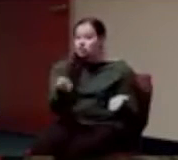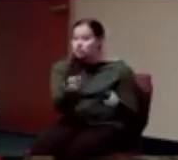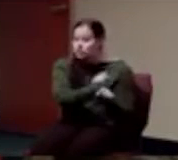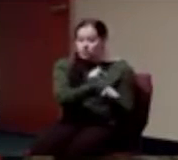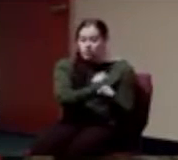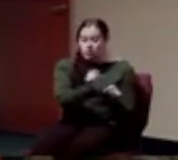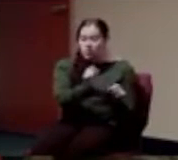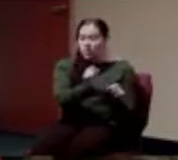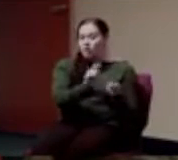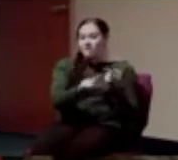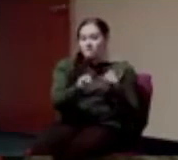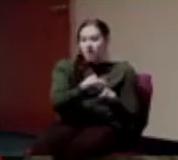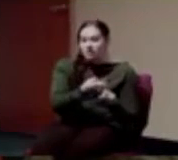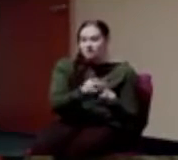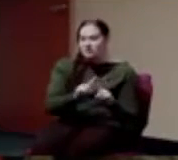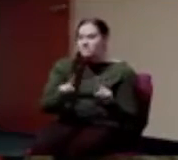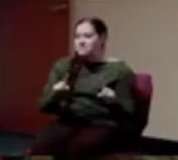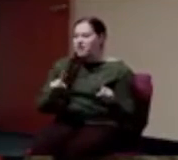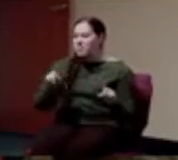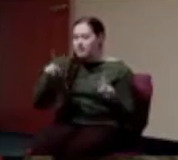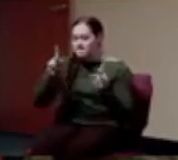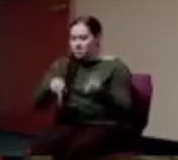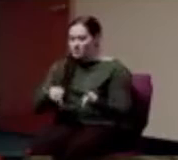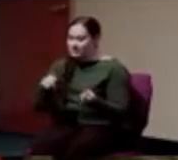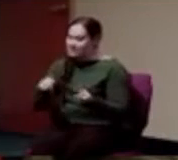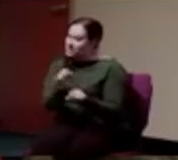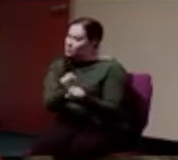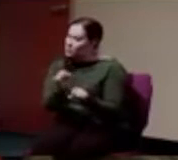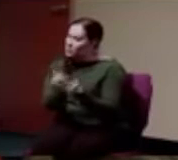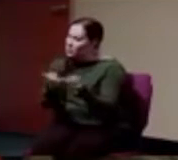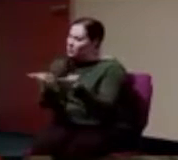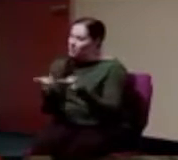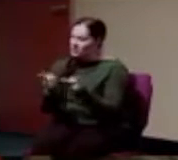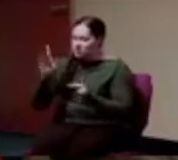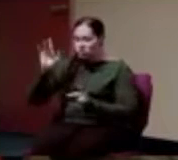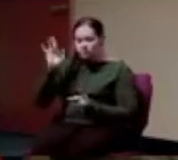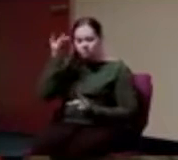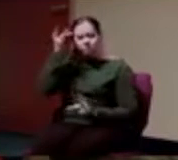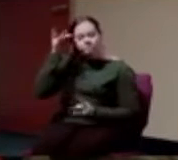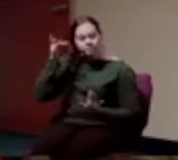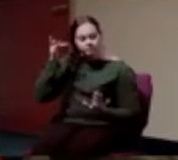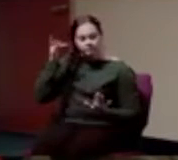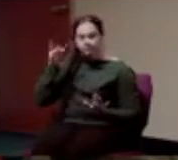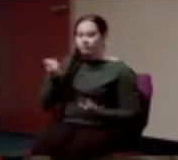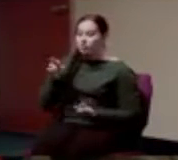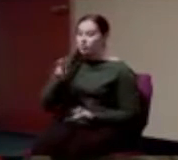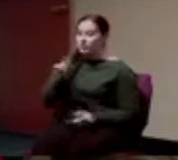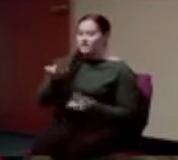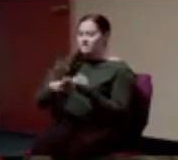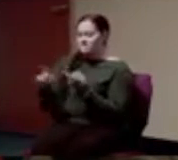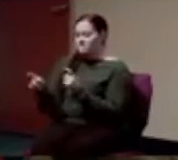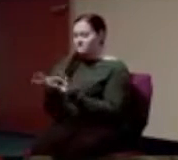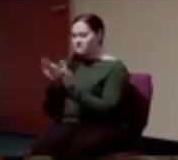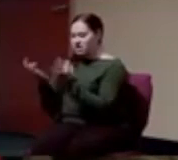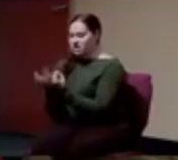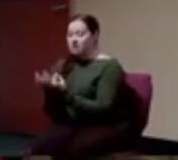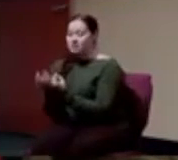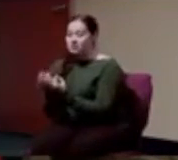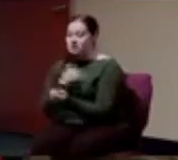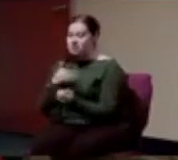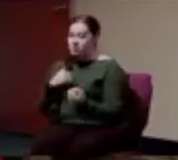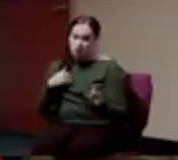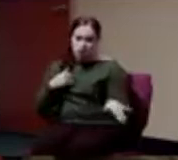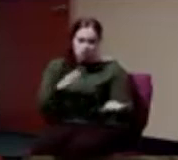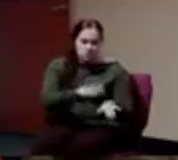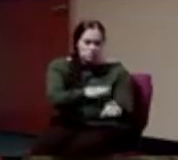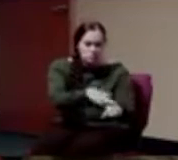work who annoys the heck out of you. I'm talking about the family member that you warn your kids about before you go to that family reunion,